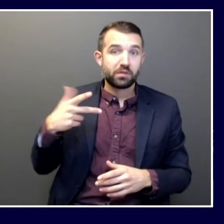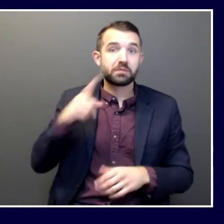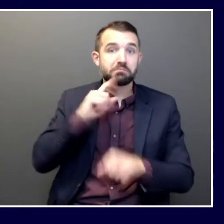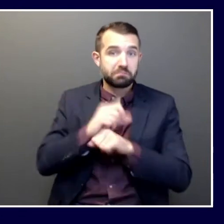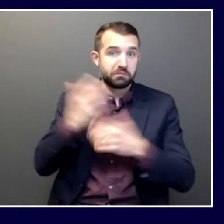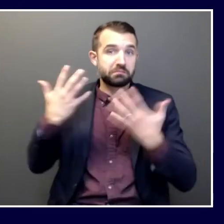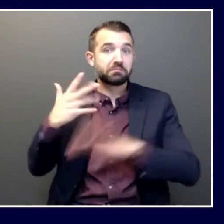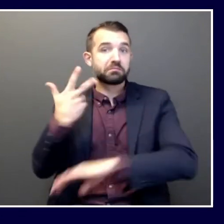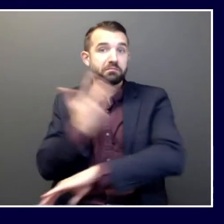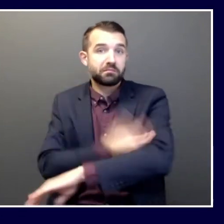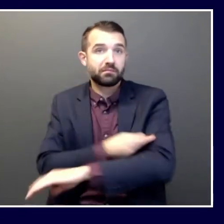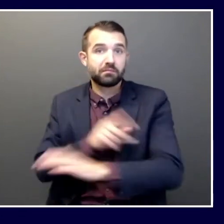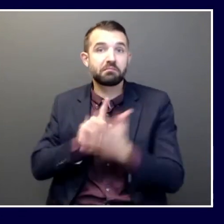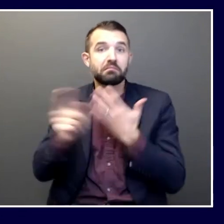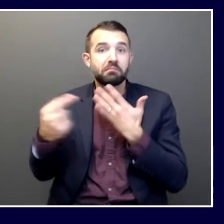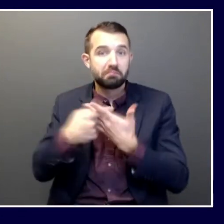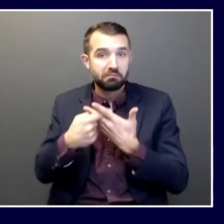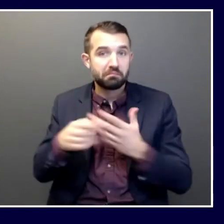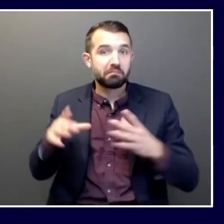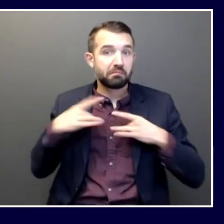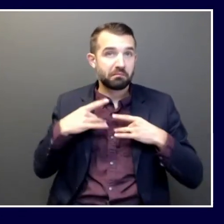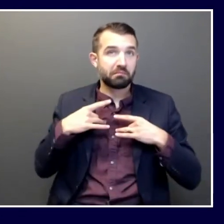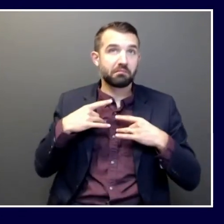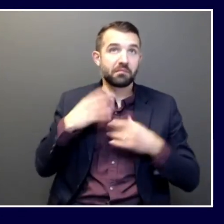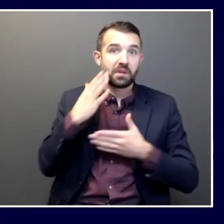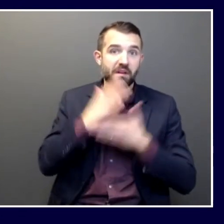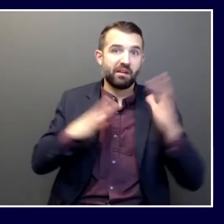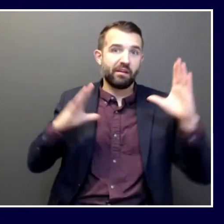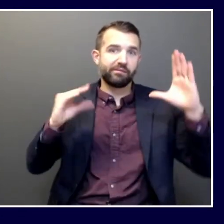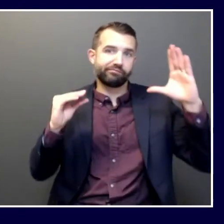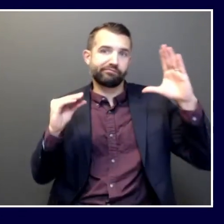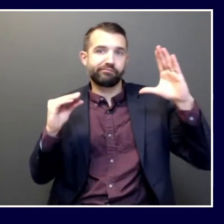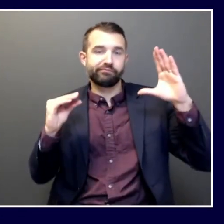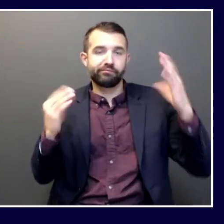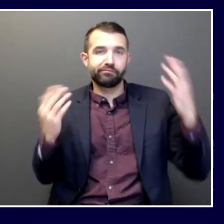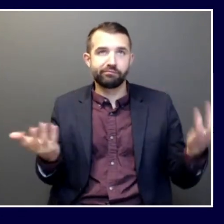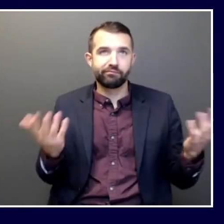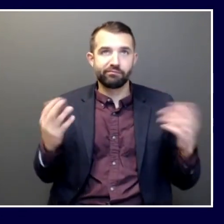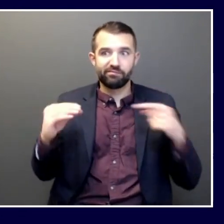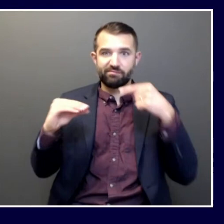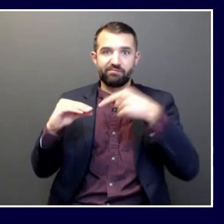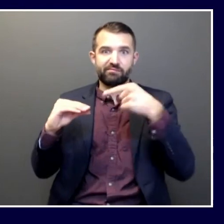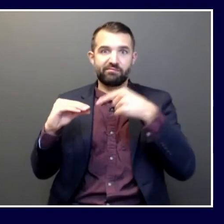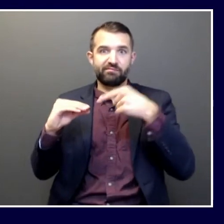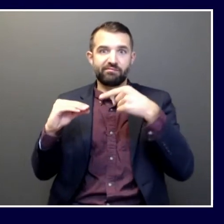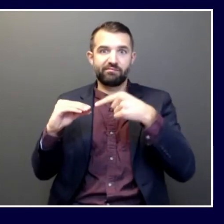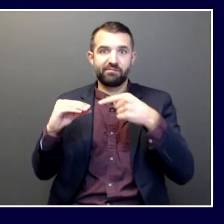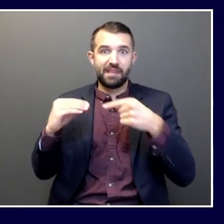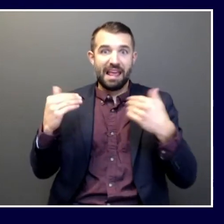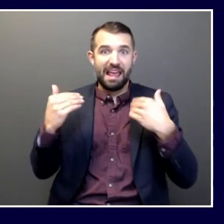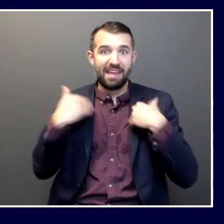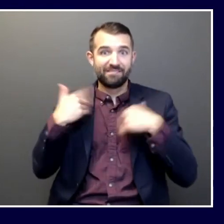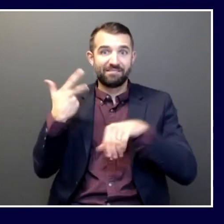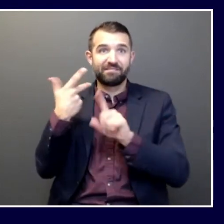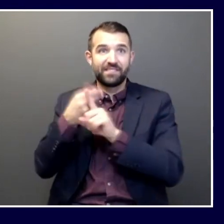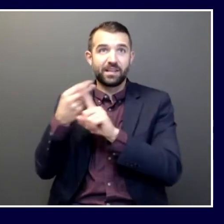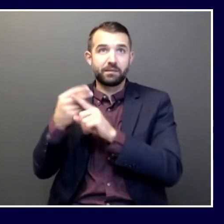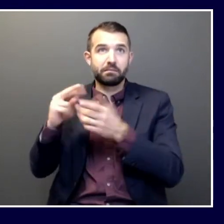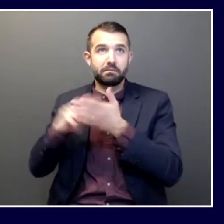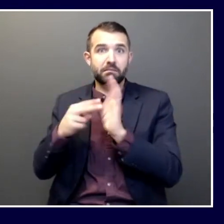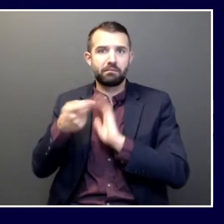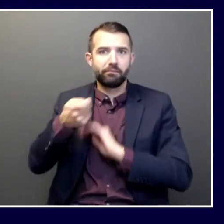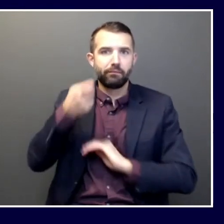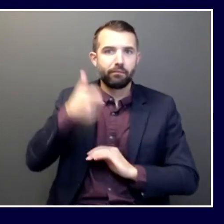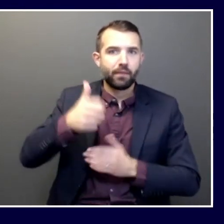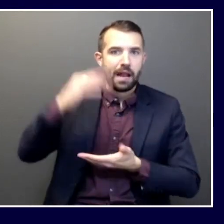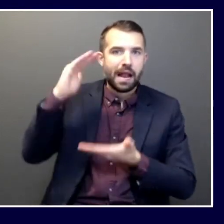common. Getting vaccinated is still the key. And that is ultimately going to be how we find our way out of the pandemic